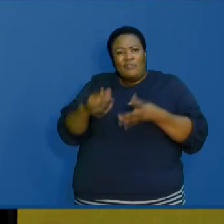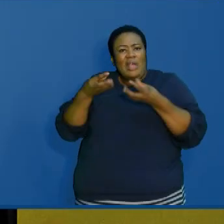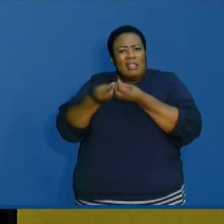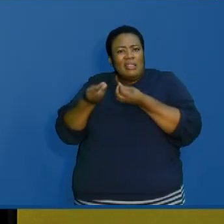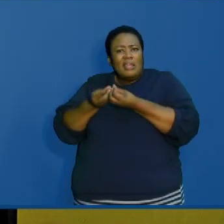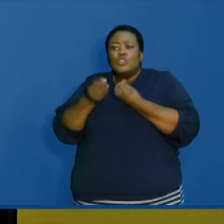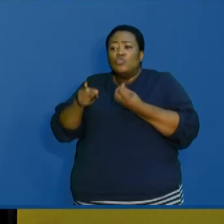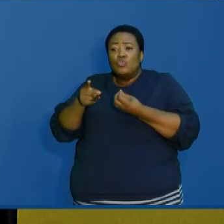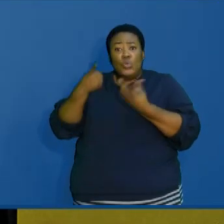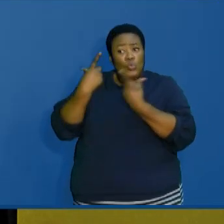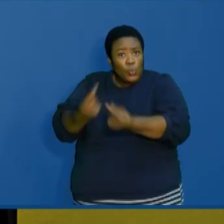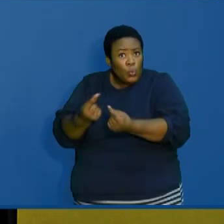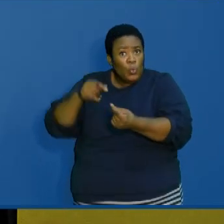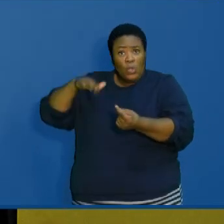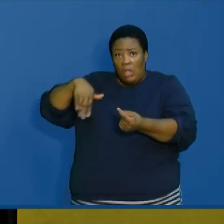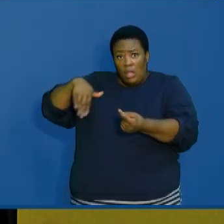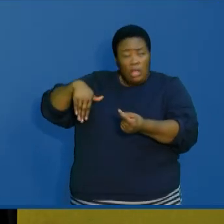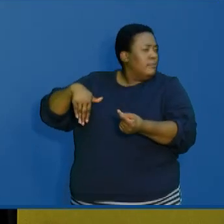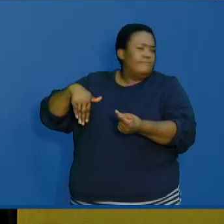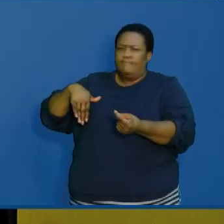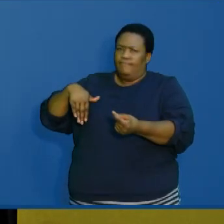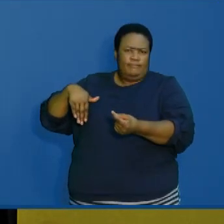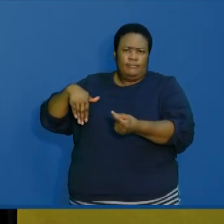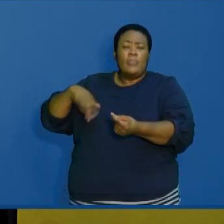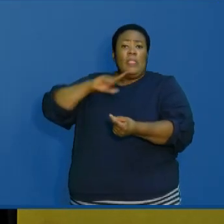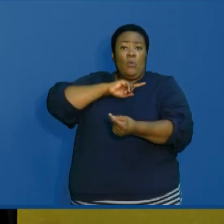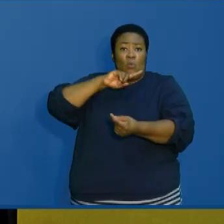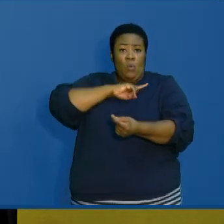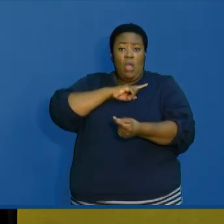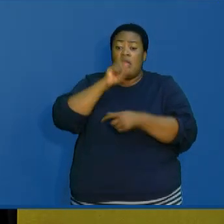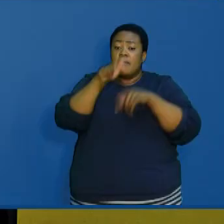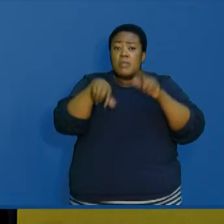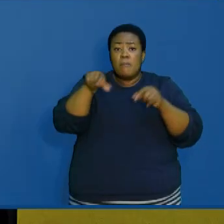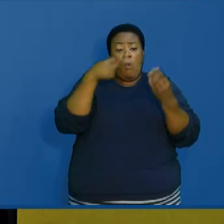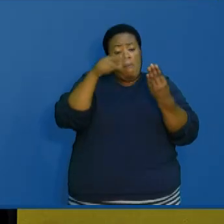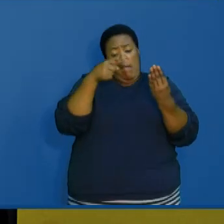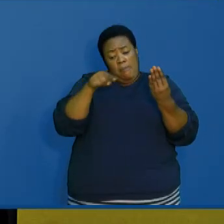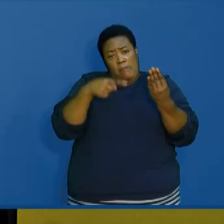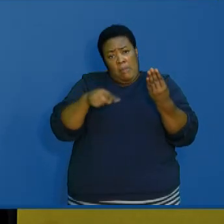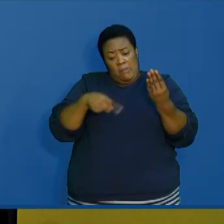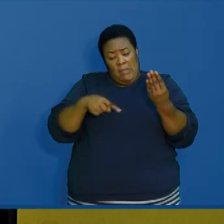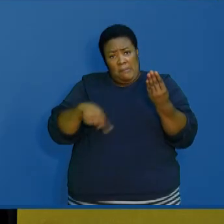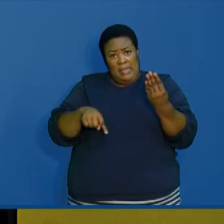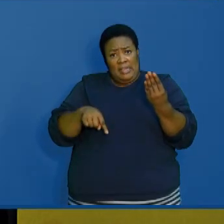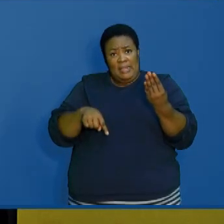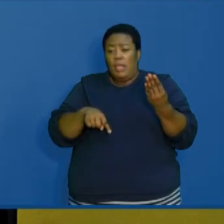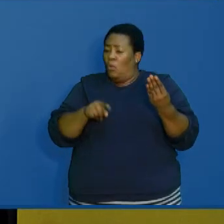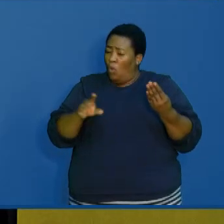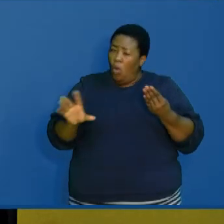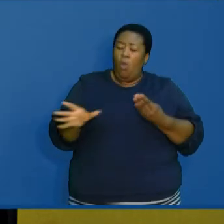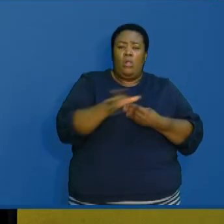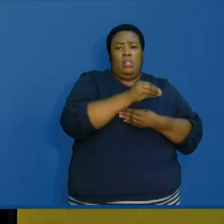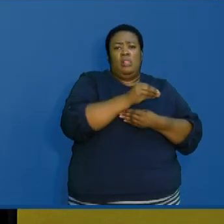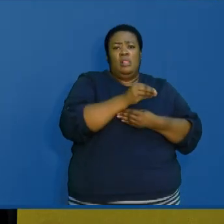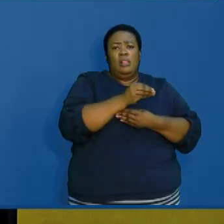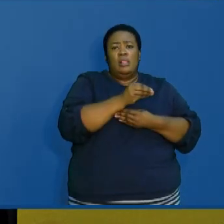done, because unfortunately, the examiners and the markers all of them actually have